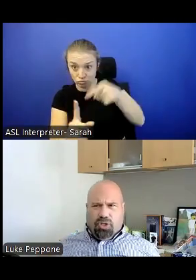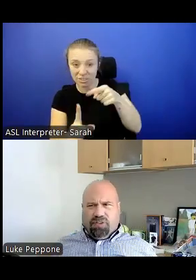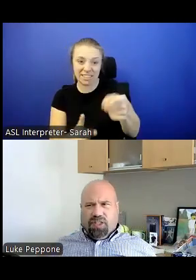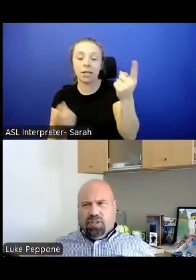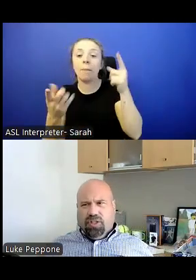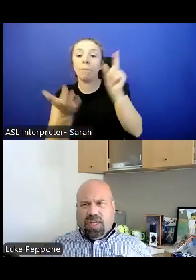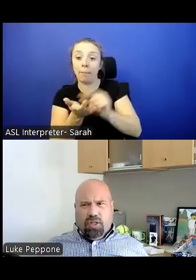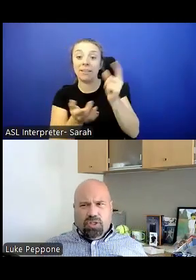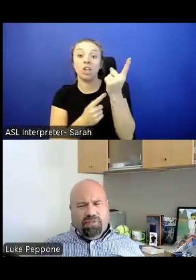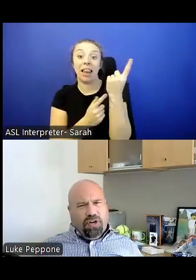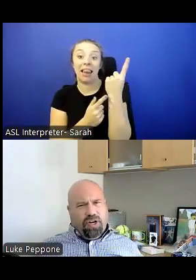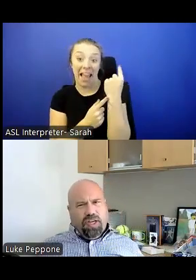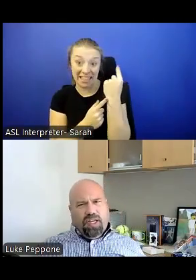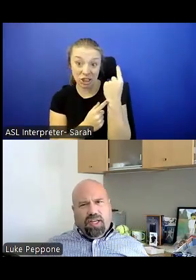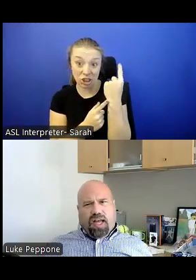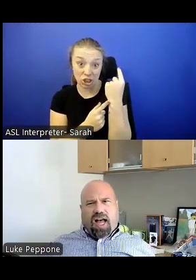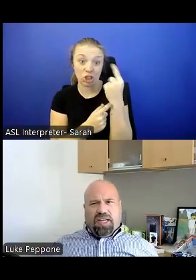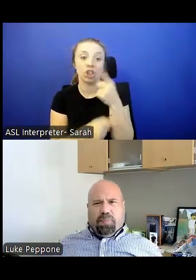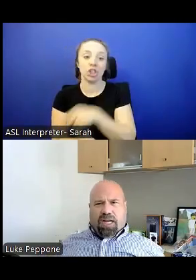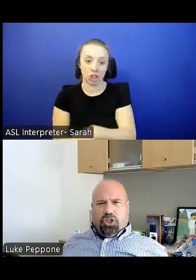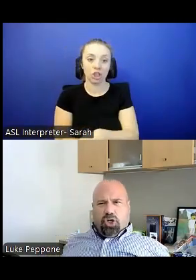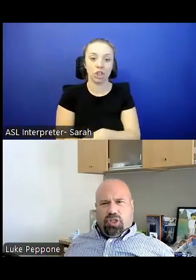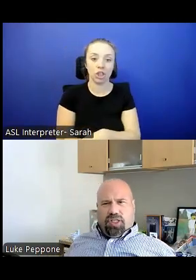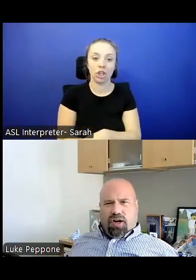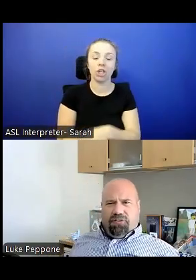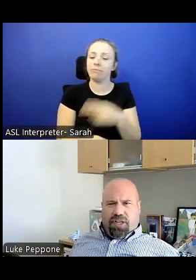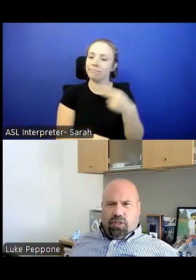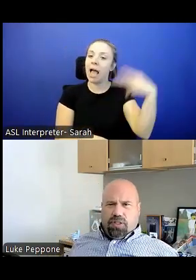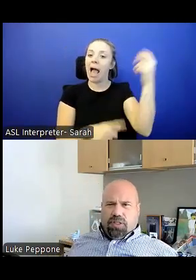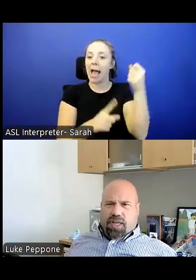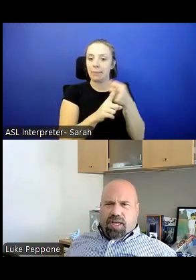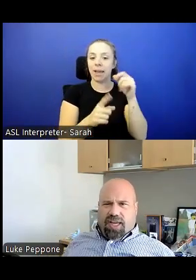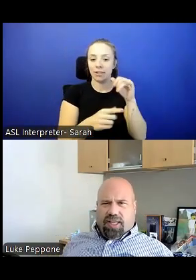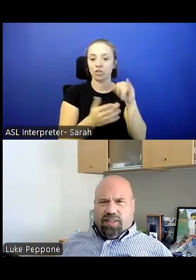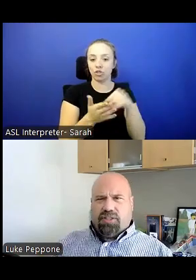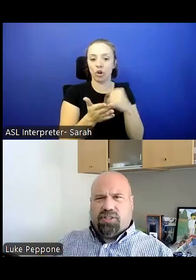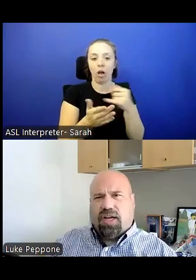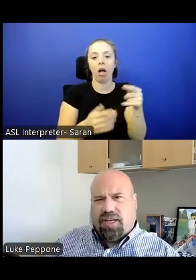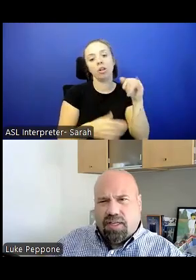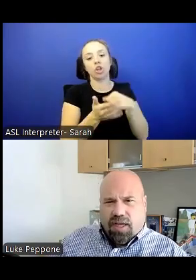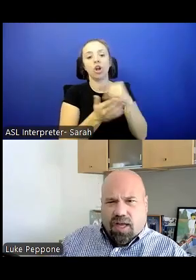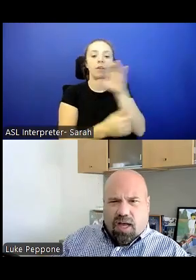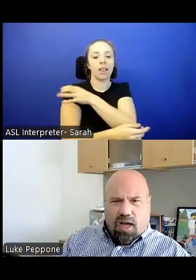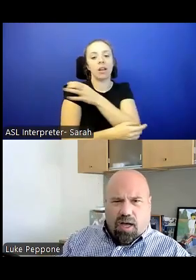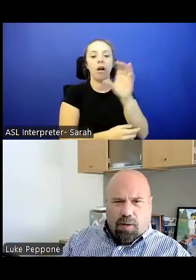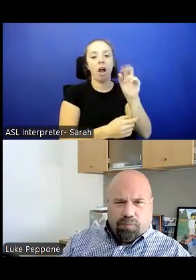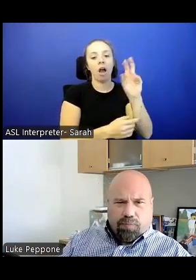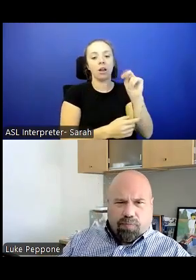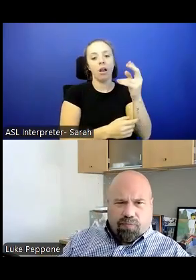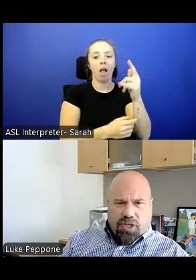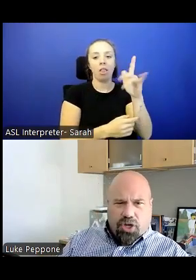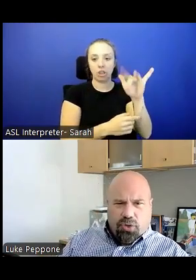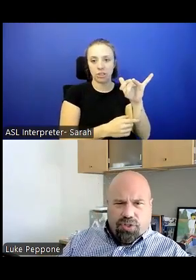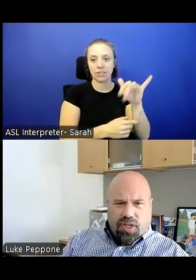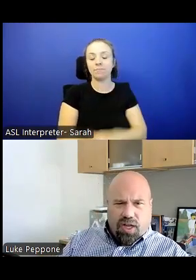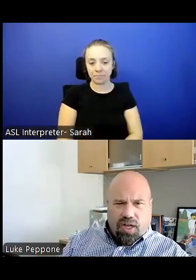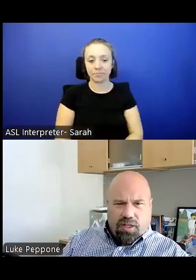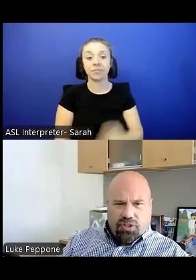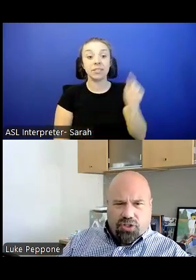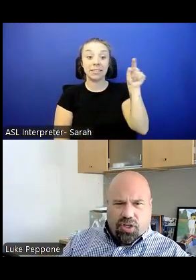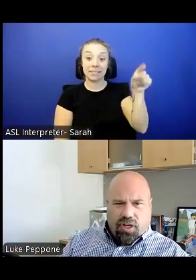the Journal of Clinical Oncology, a very high impact journal in our field. And this study